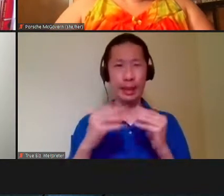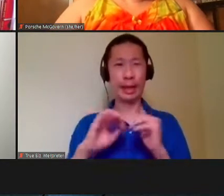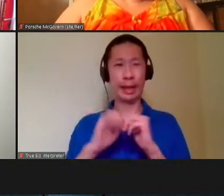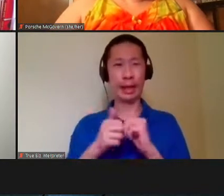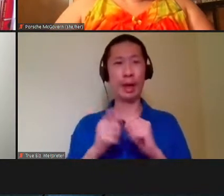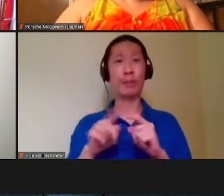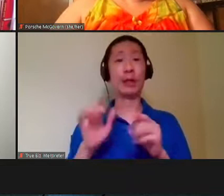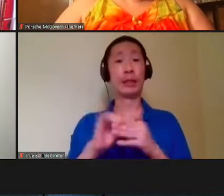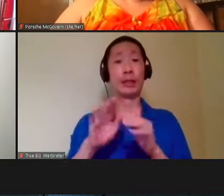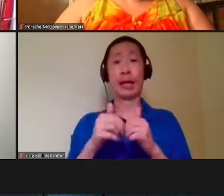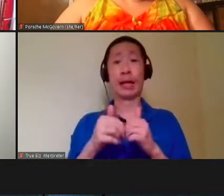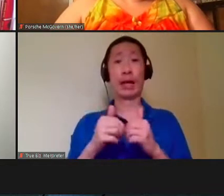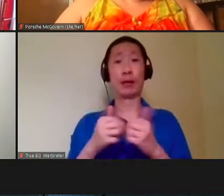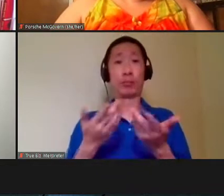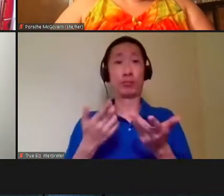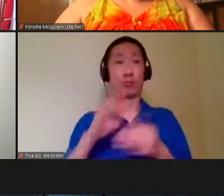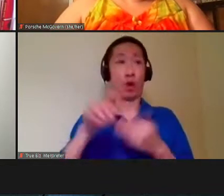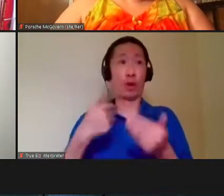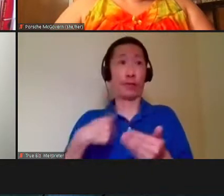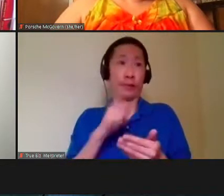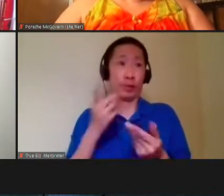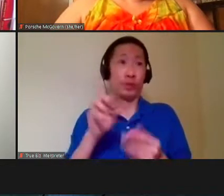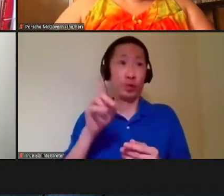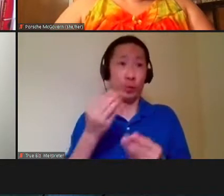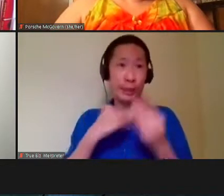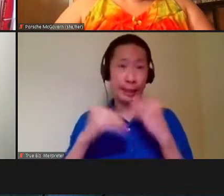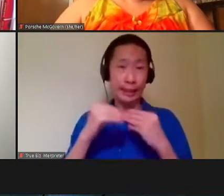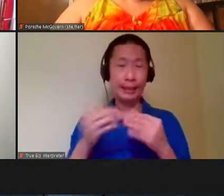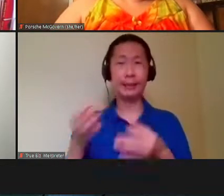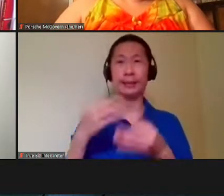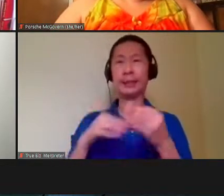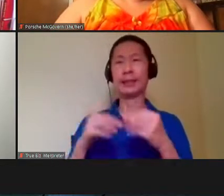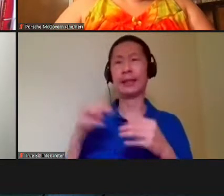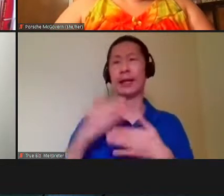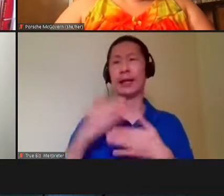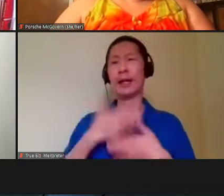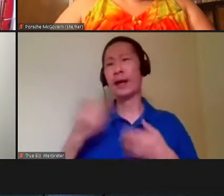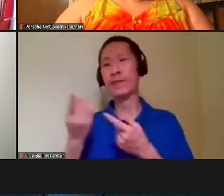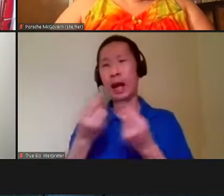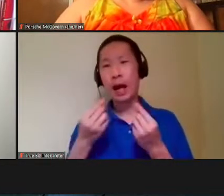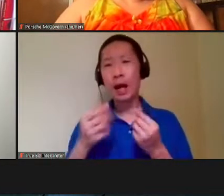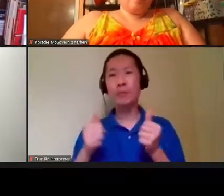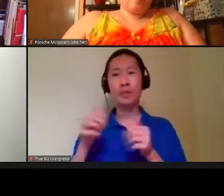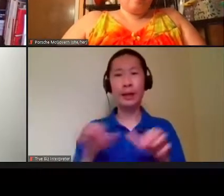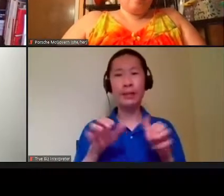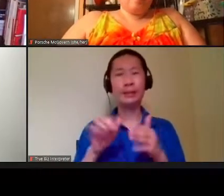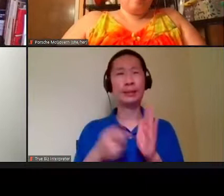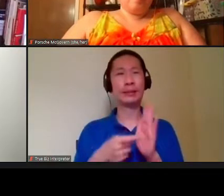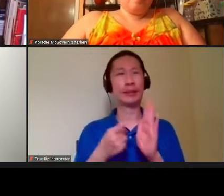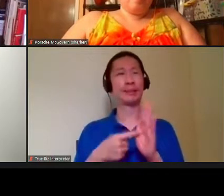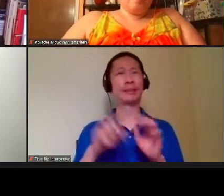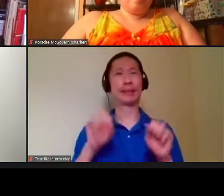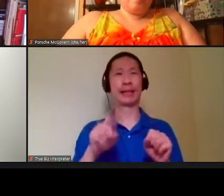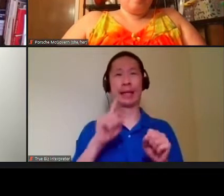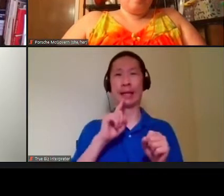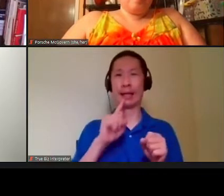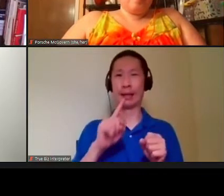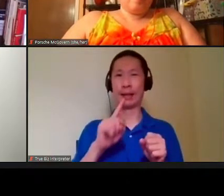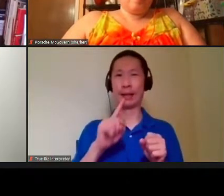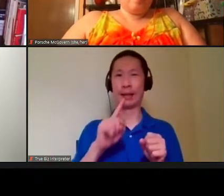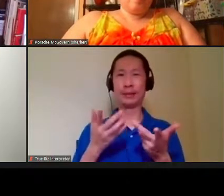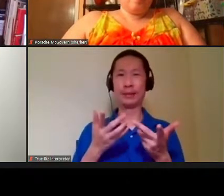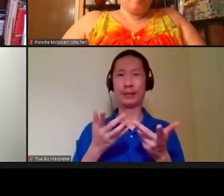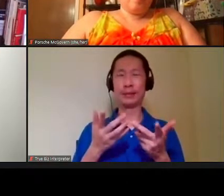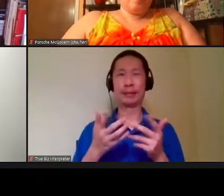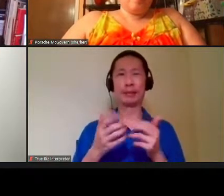we do all eat. So as opposed to like hobbies or activities that sometimes can be kind of like fraught and telling,